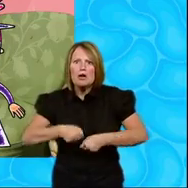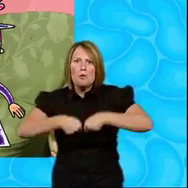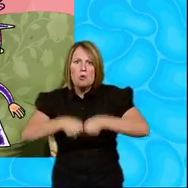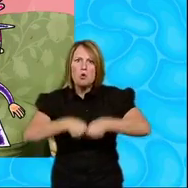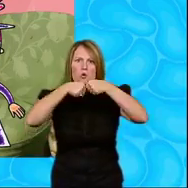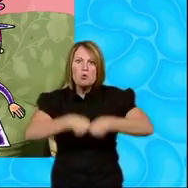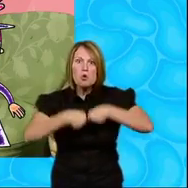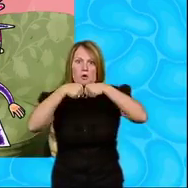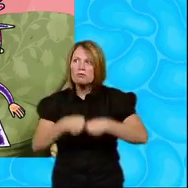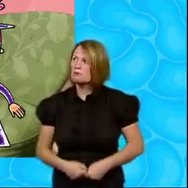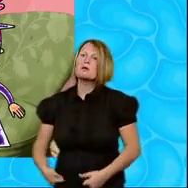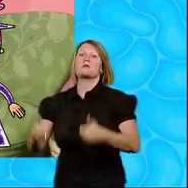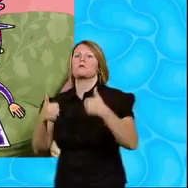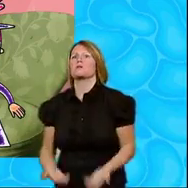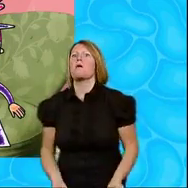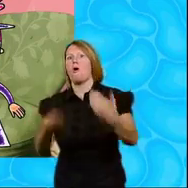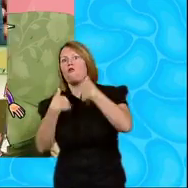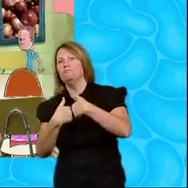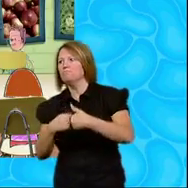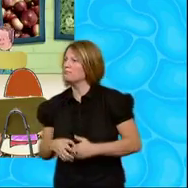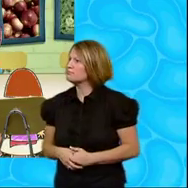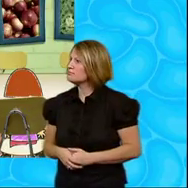on, let's go.